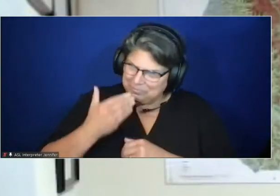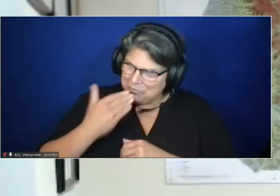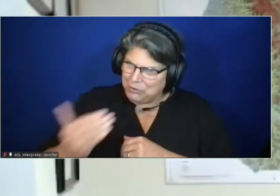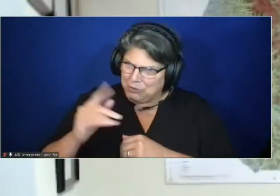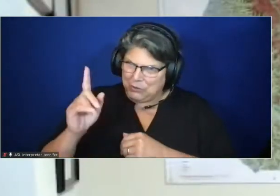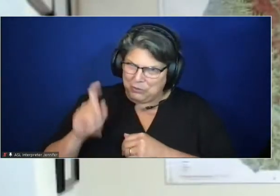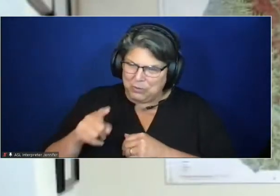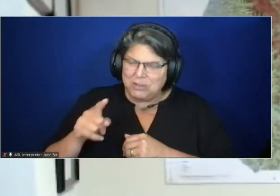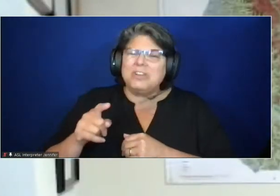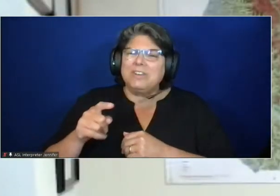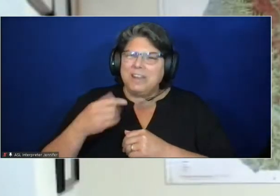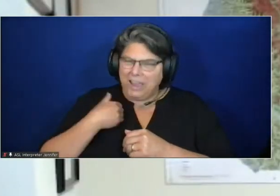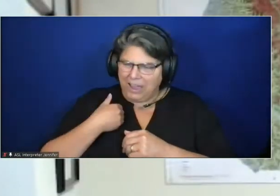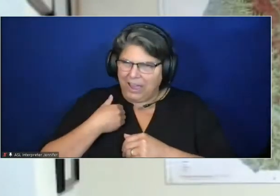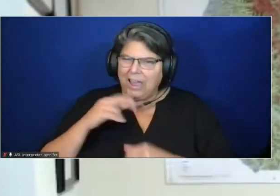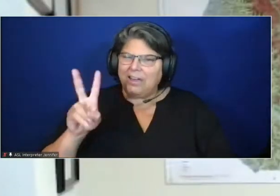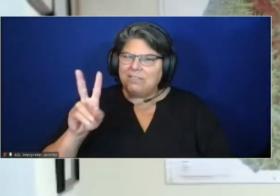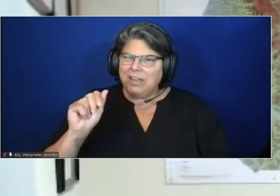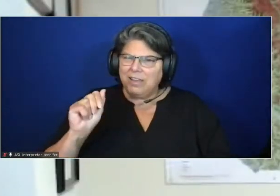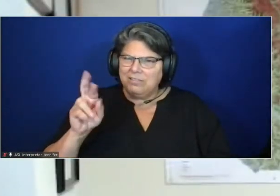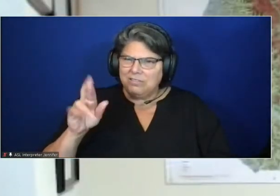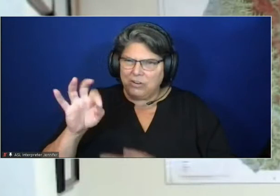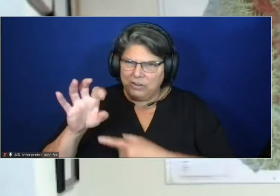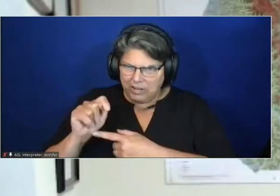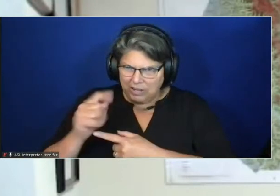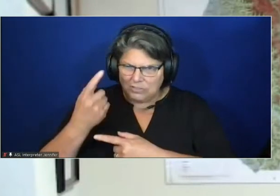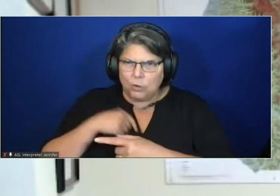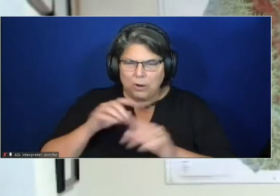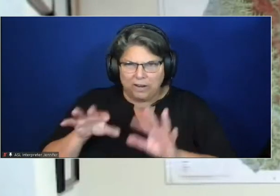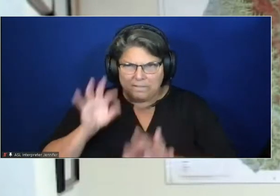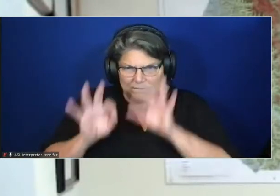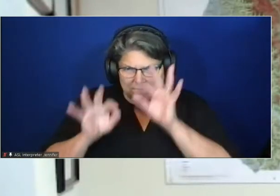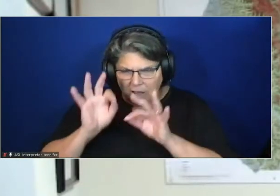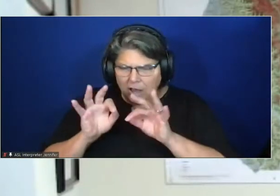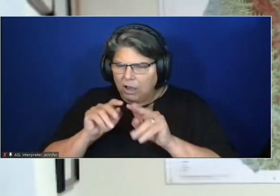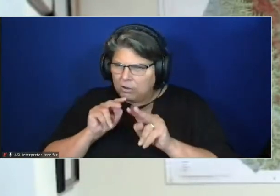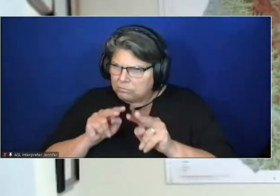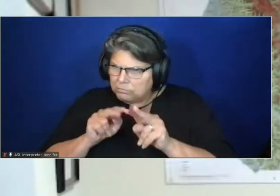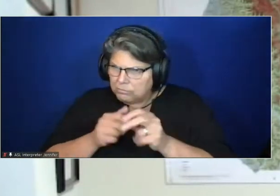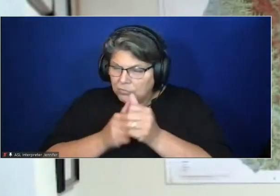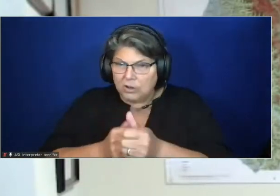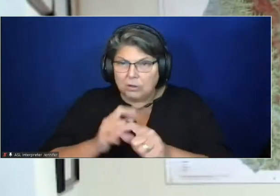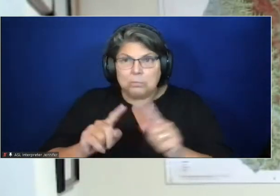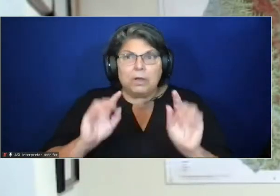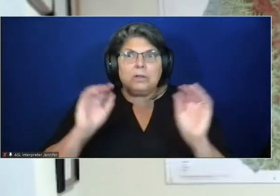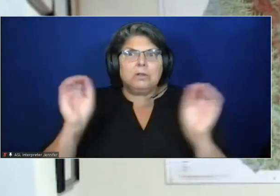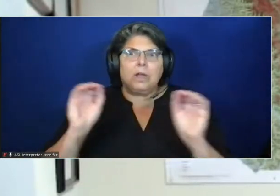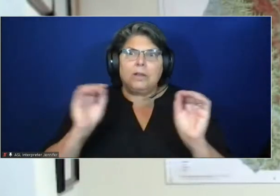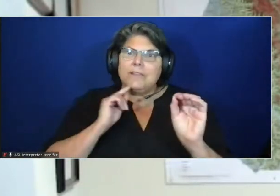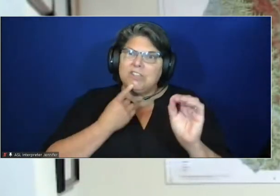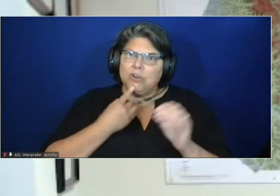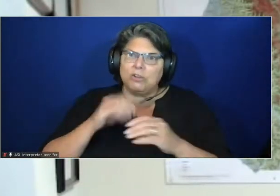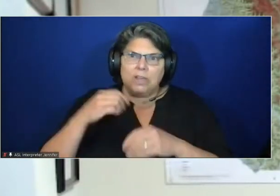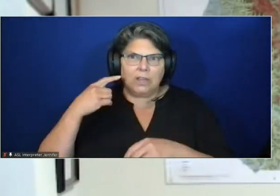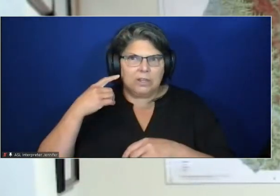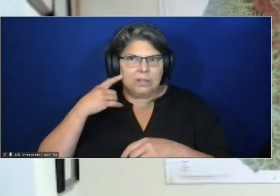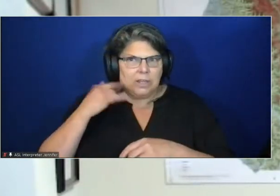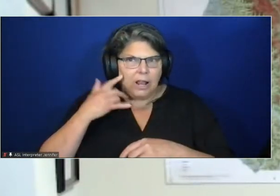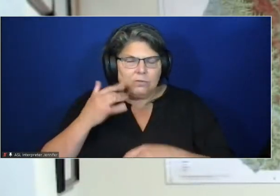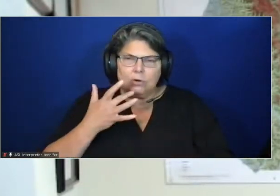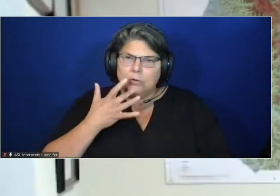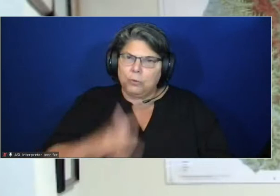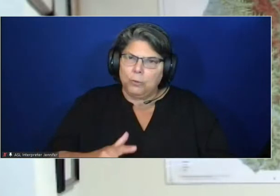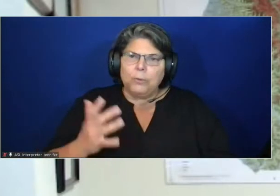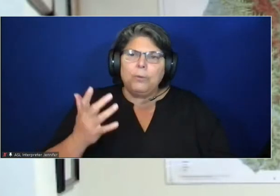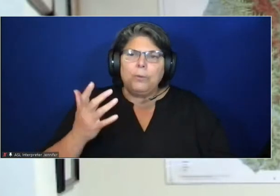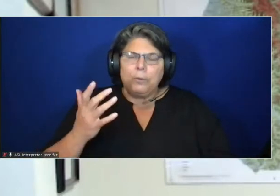are variants that they're tracking and finding. Thankfully, none of the serious ones are in California, and very